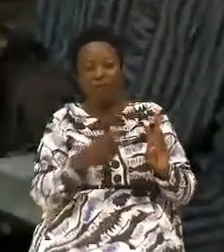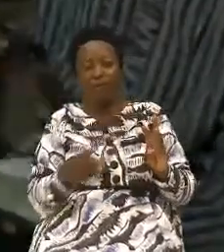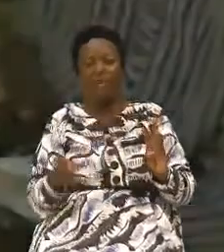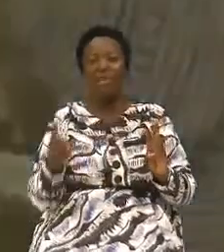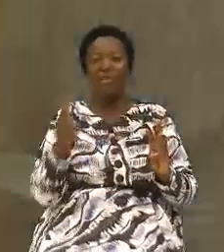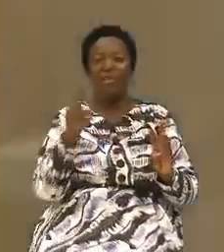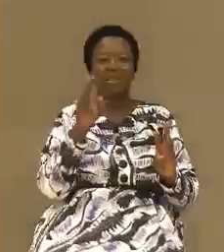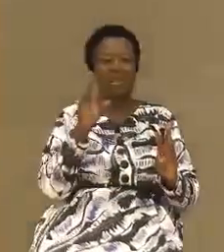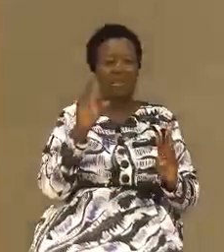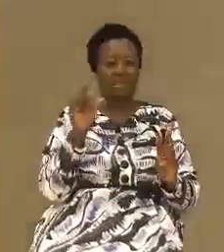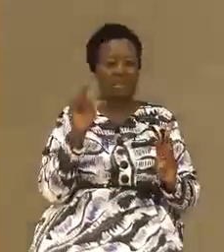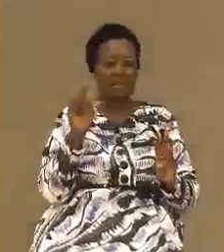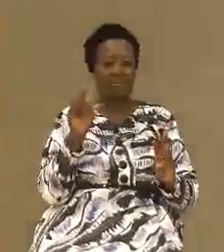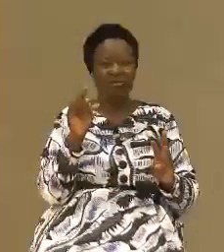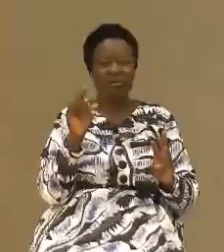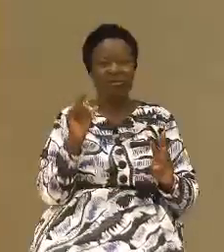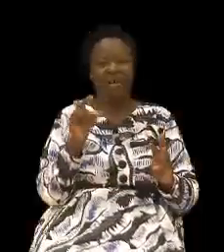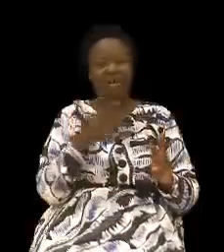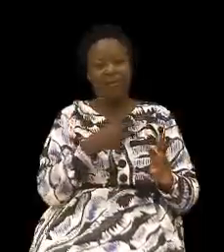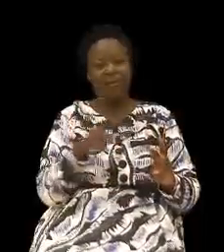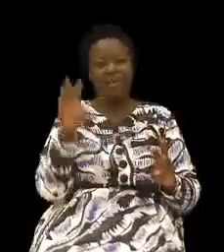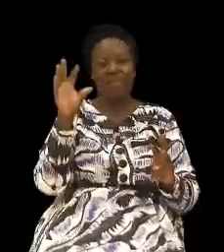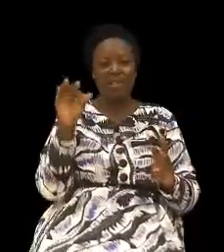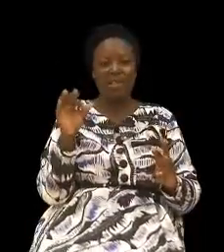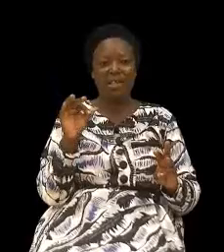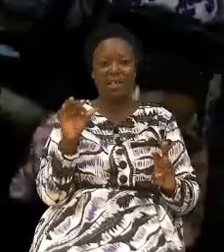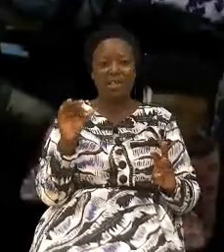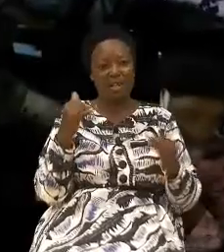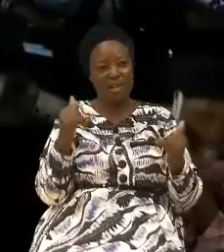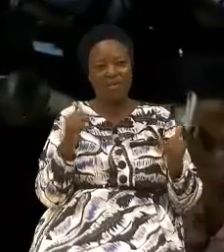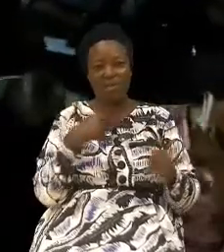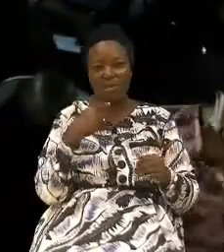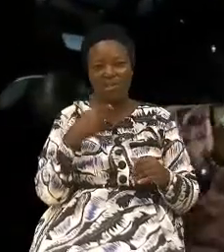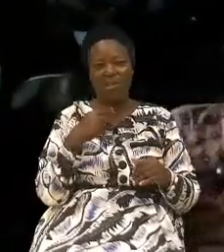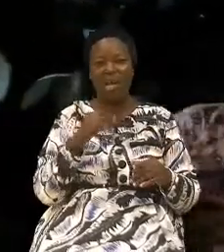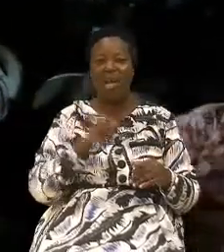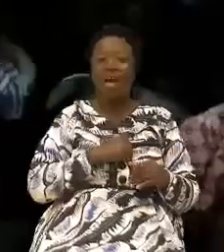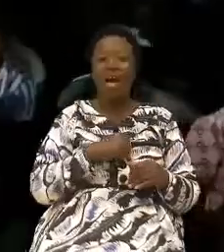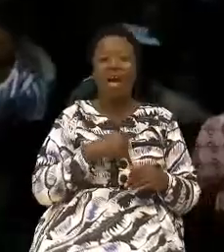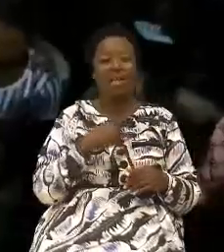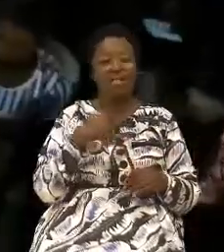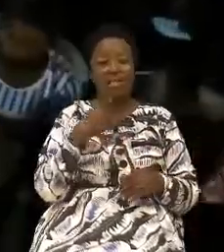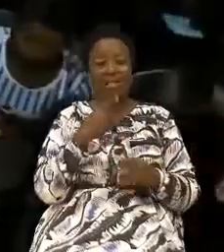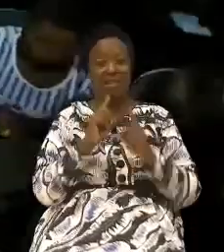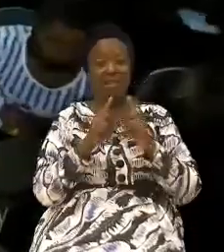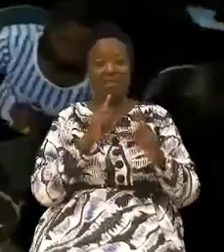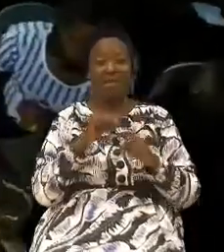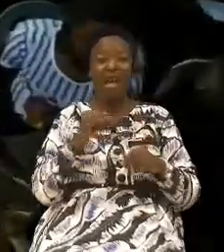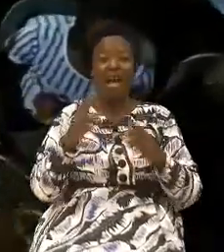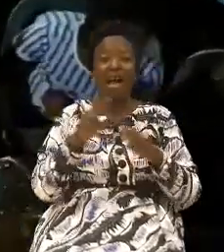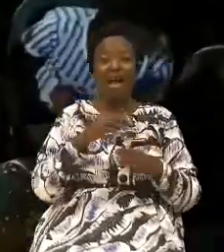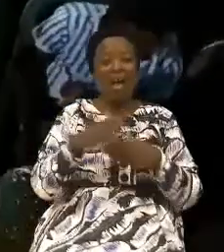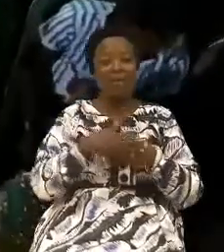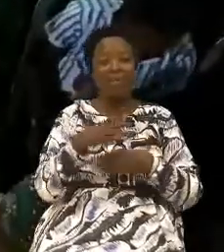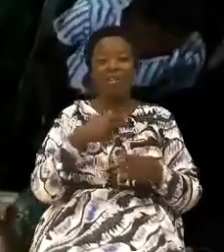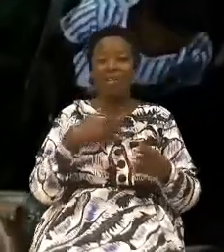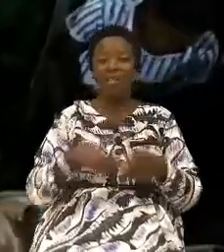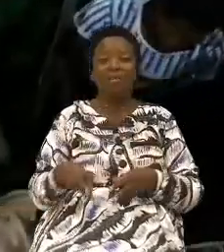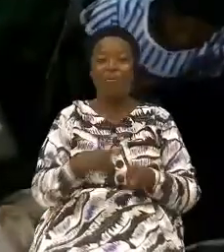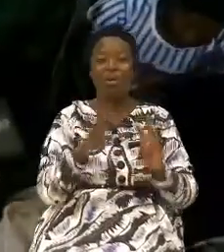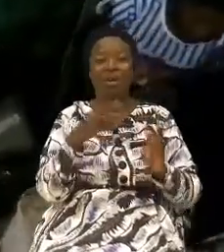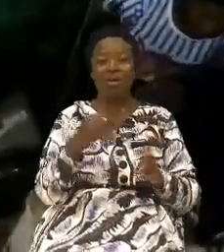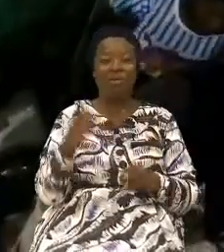verse 19. In verse 19, I speak after the manner of men because